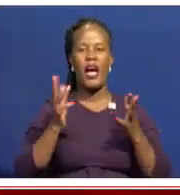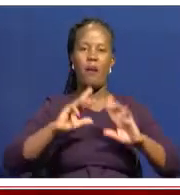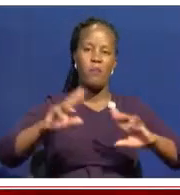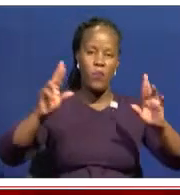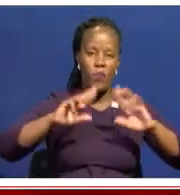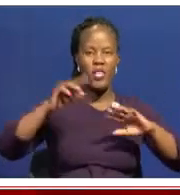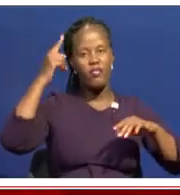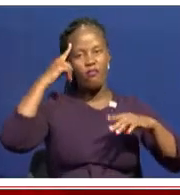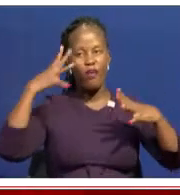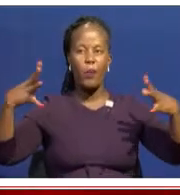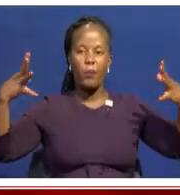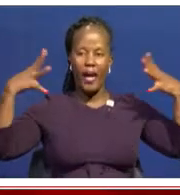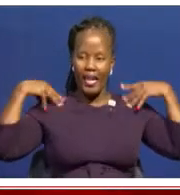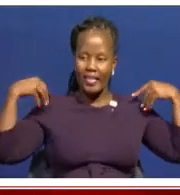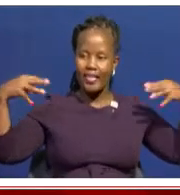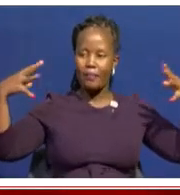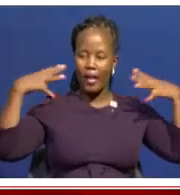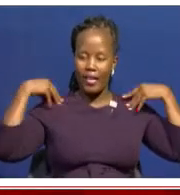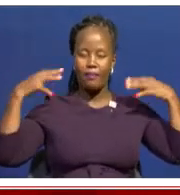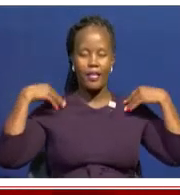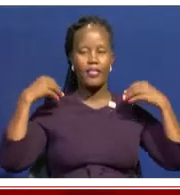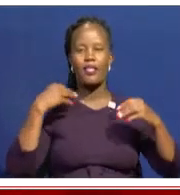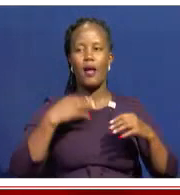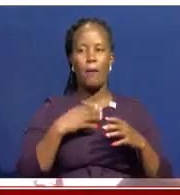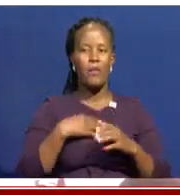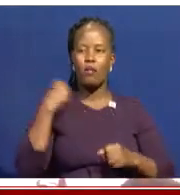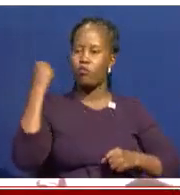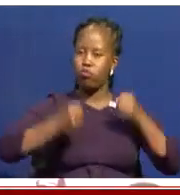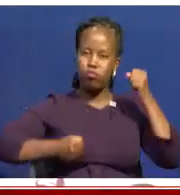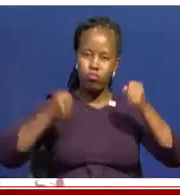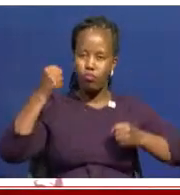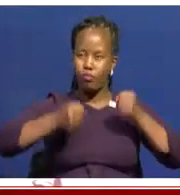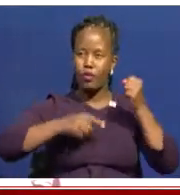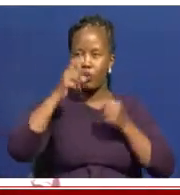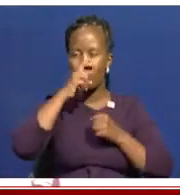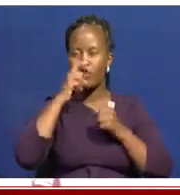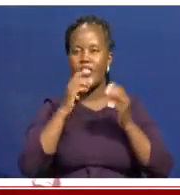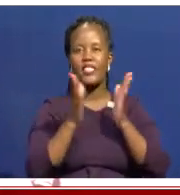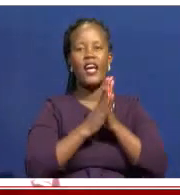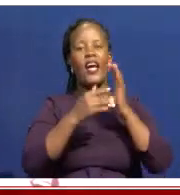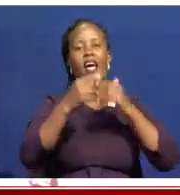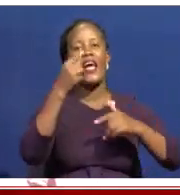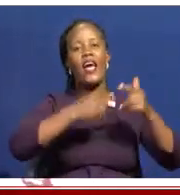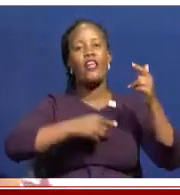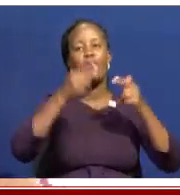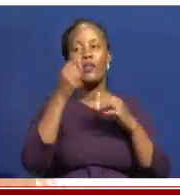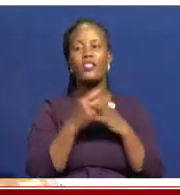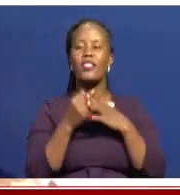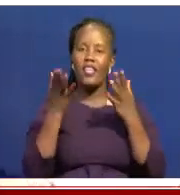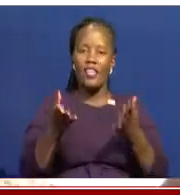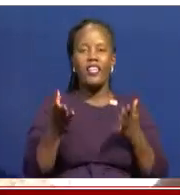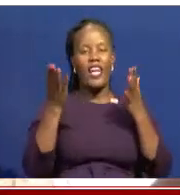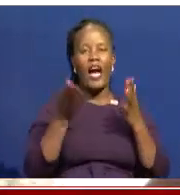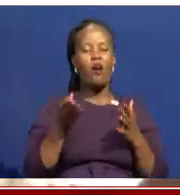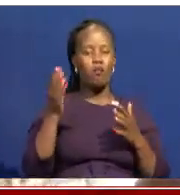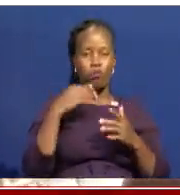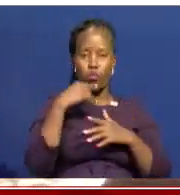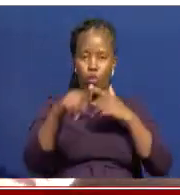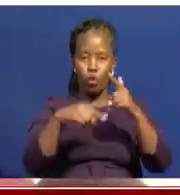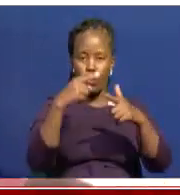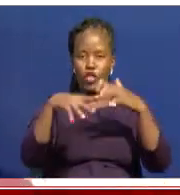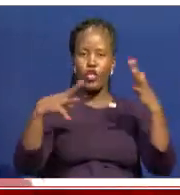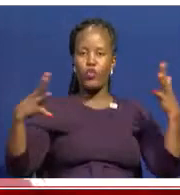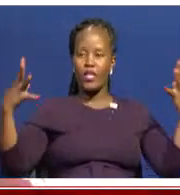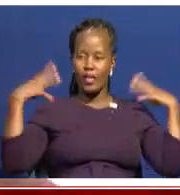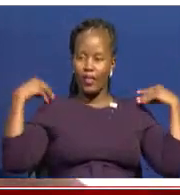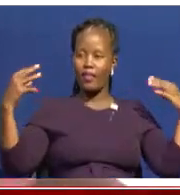ndio niende ning'ang'ane nilete gold huko kwa Tunisia. Sasa ni kurudi kuendeleza mazoezi. Matumaini